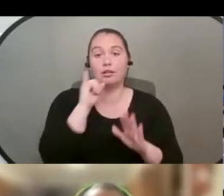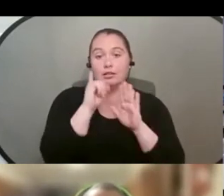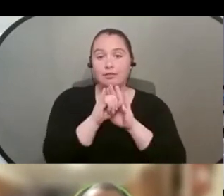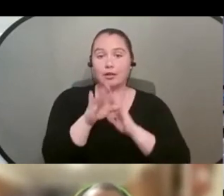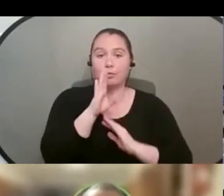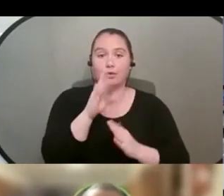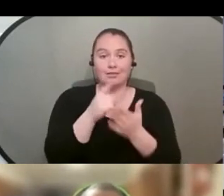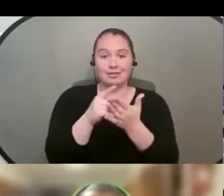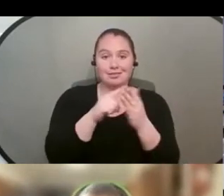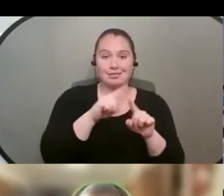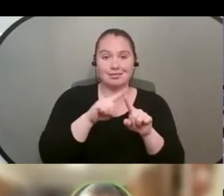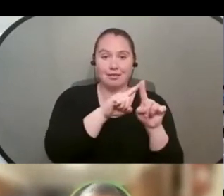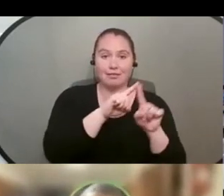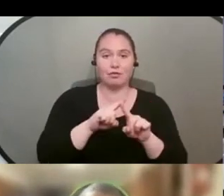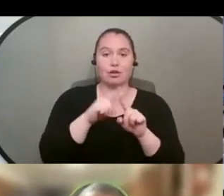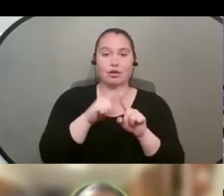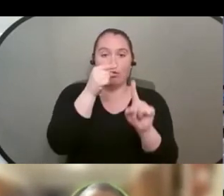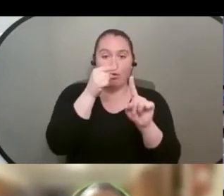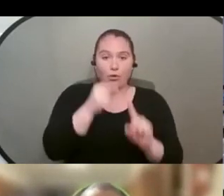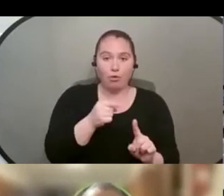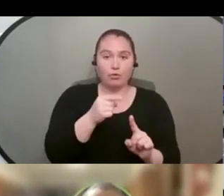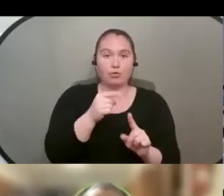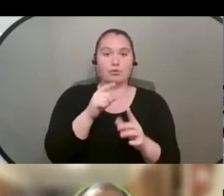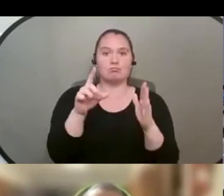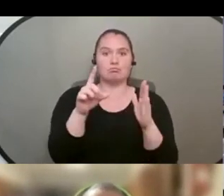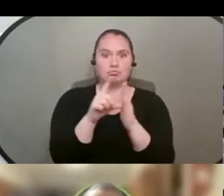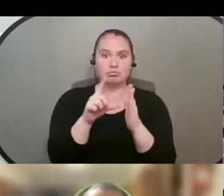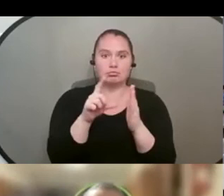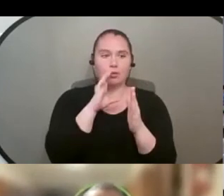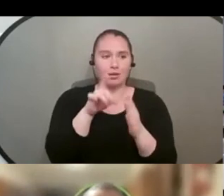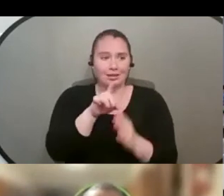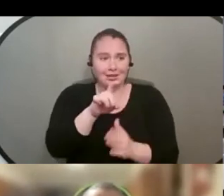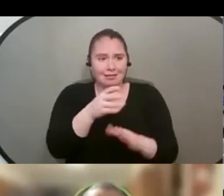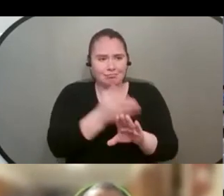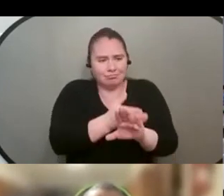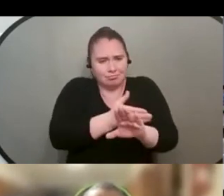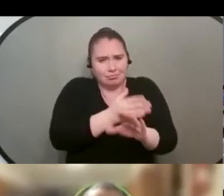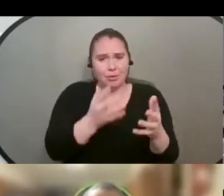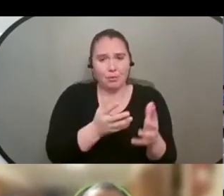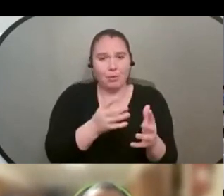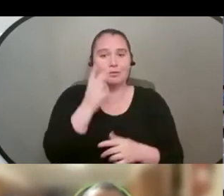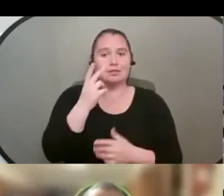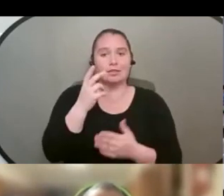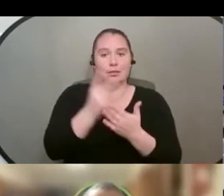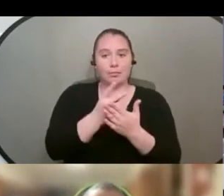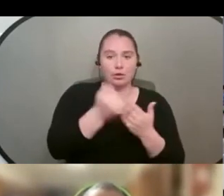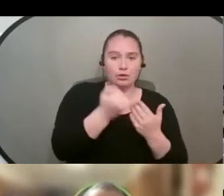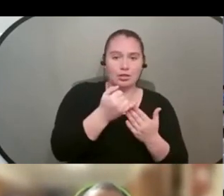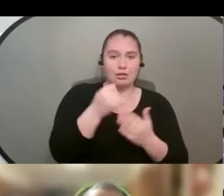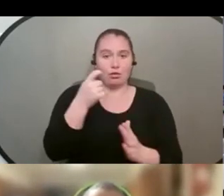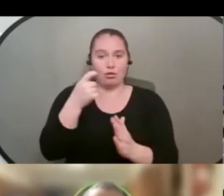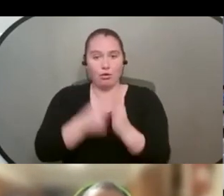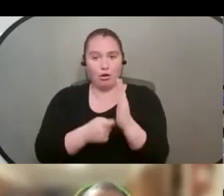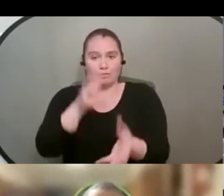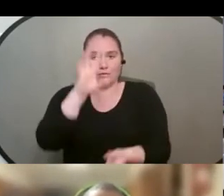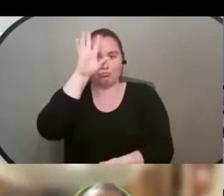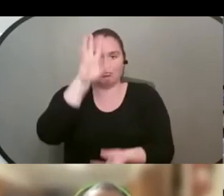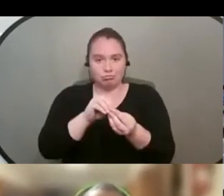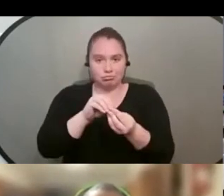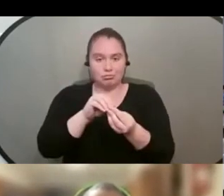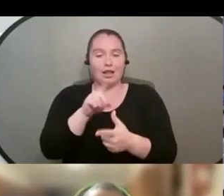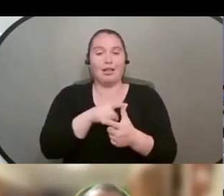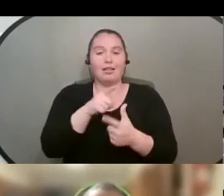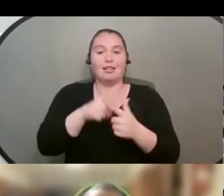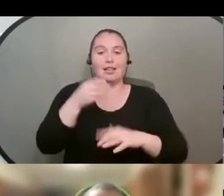and identify those immediate priorities so we can start identifying, in essence, projects and cost. And then ultimately next meeting, we'll be